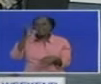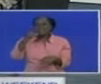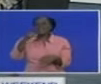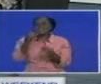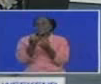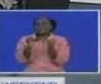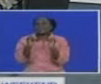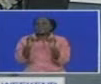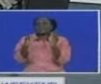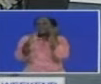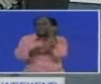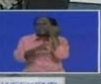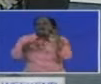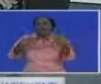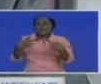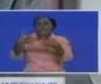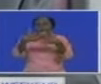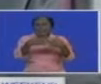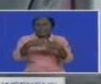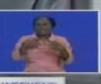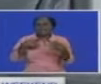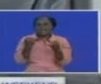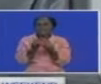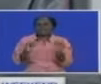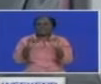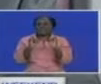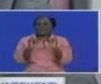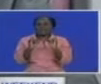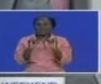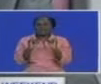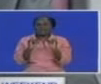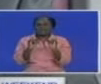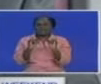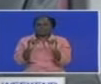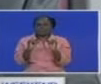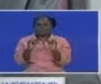country, or America saying that we are independent. We say that because we know we are not.